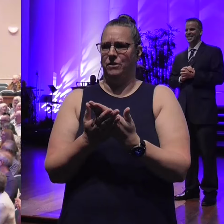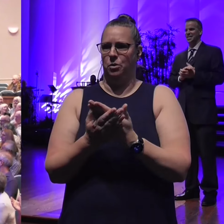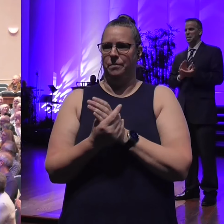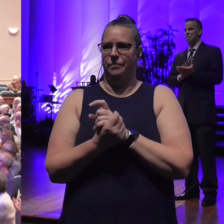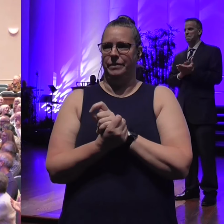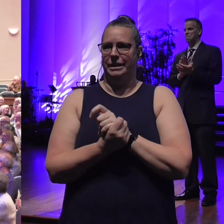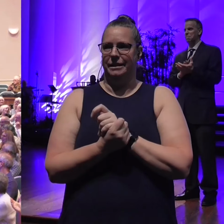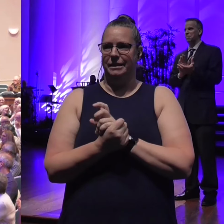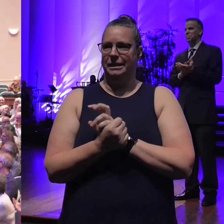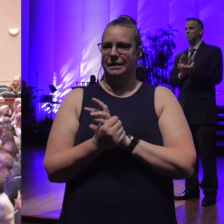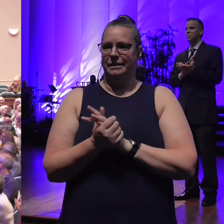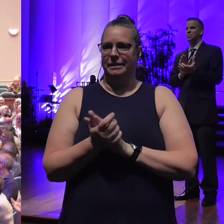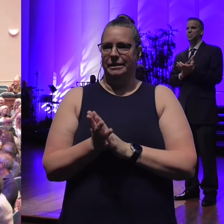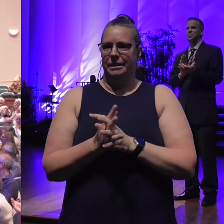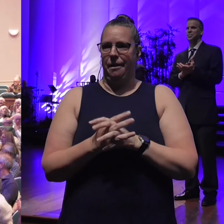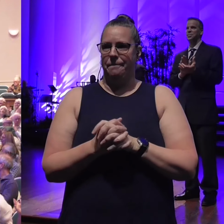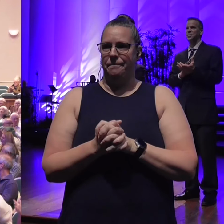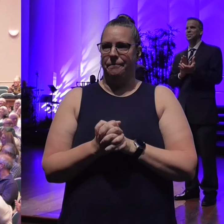rise.